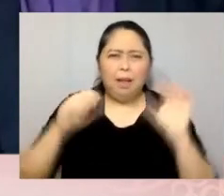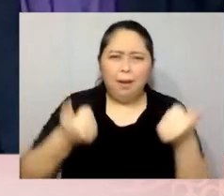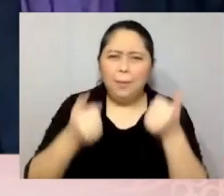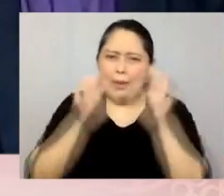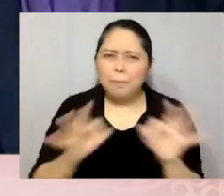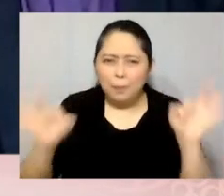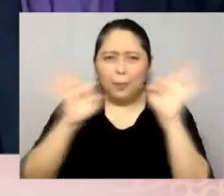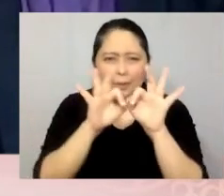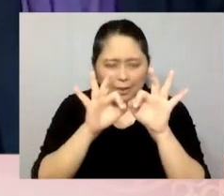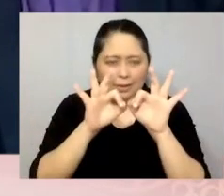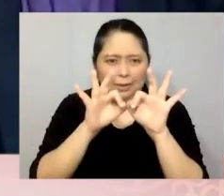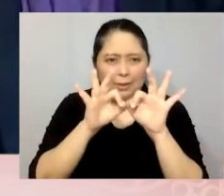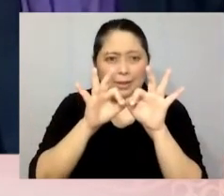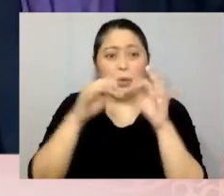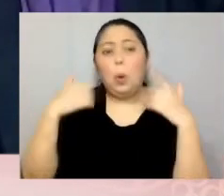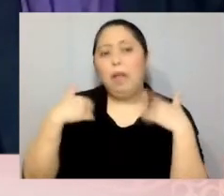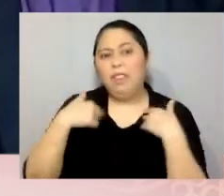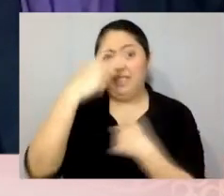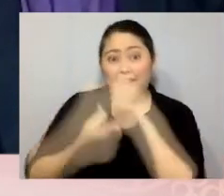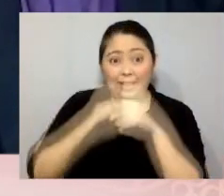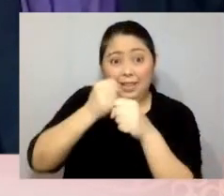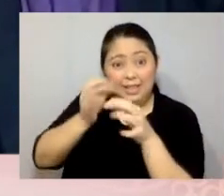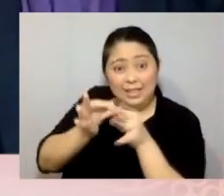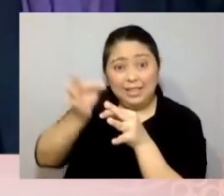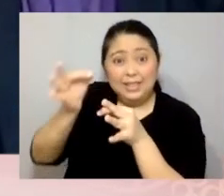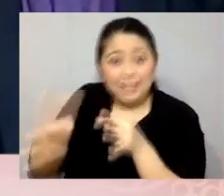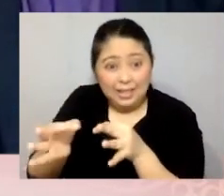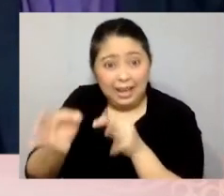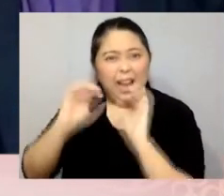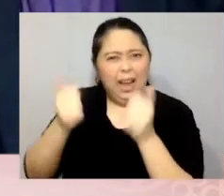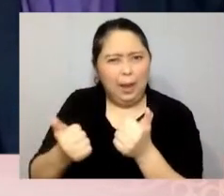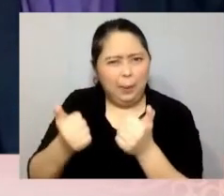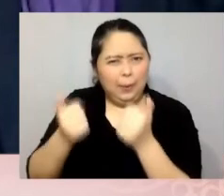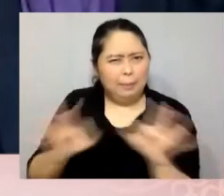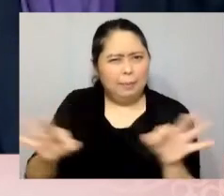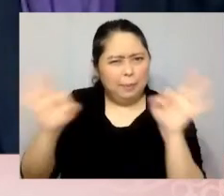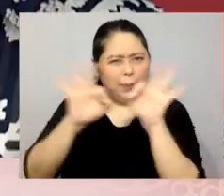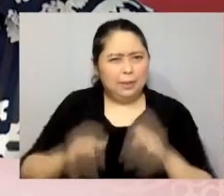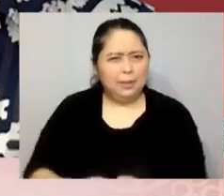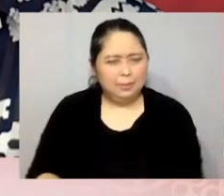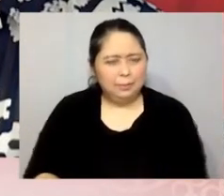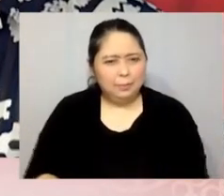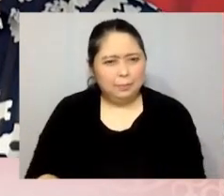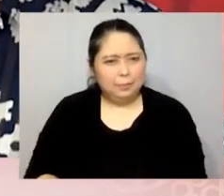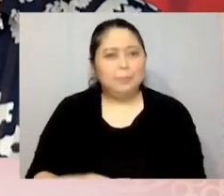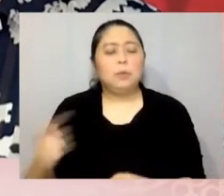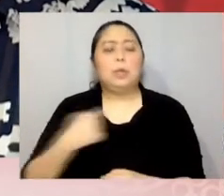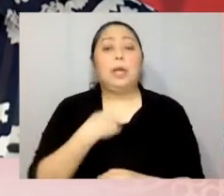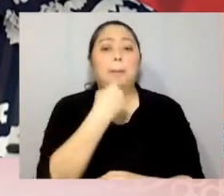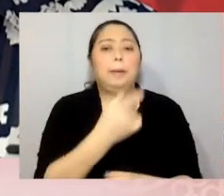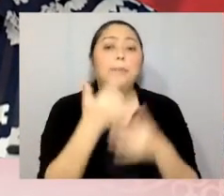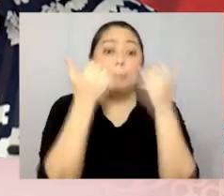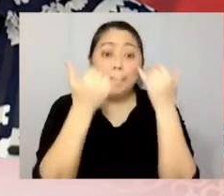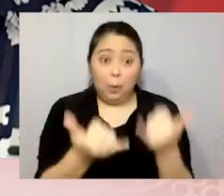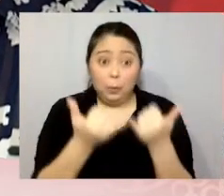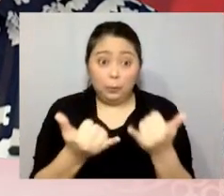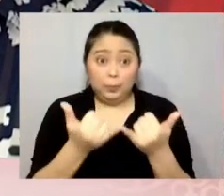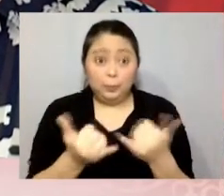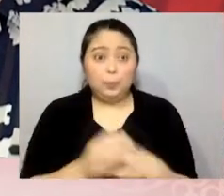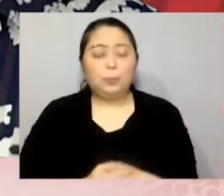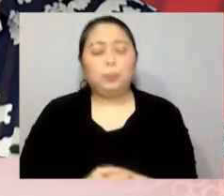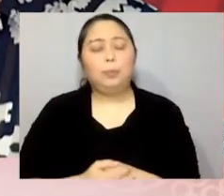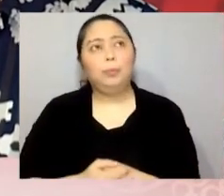is this extension? Chair Minister Iqbal, do the honor, sir. As to where we are